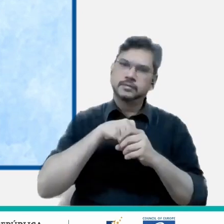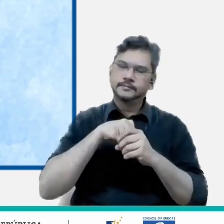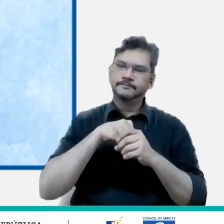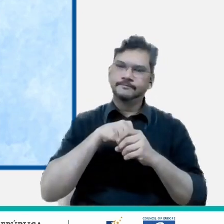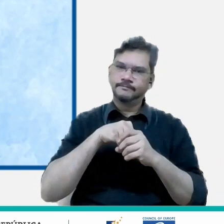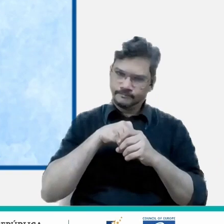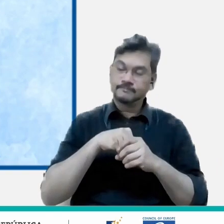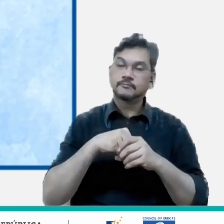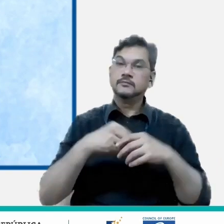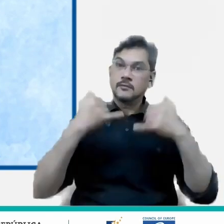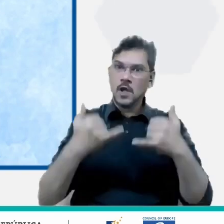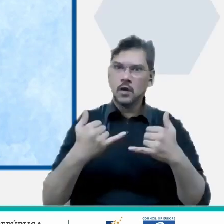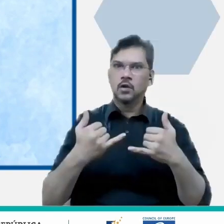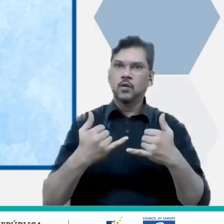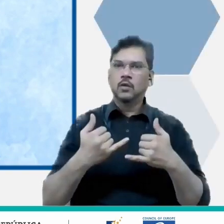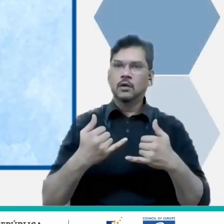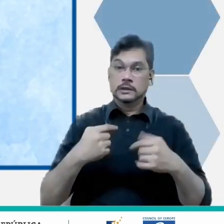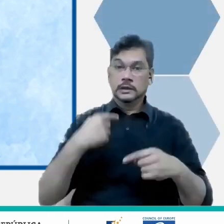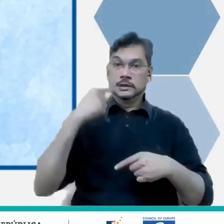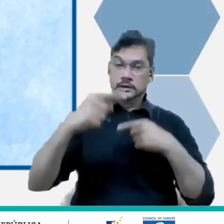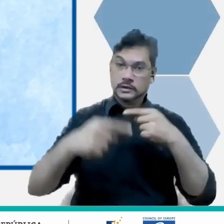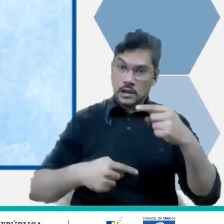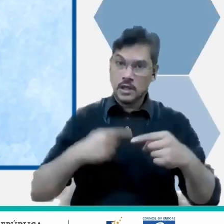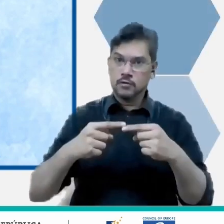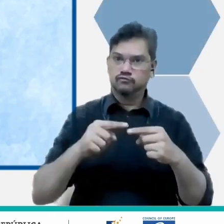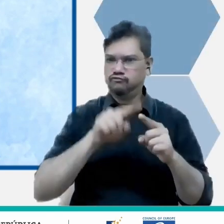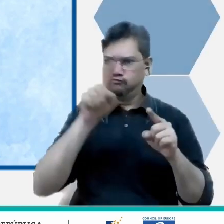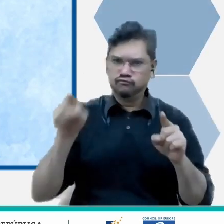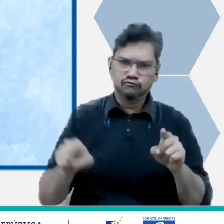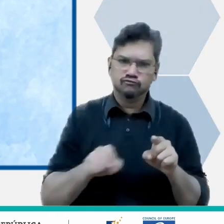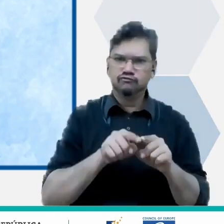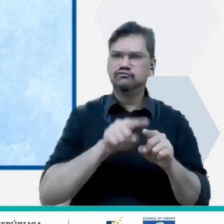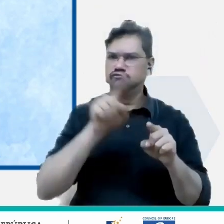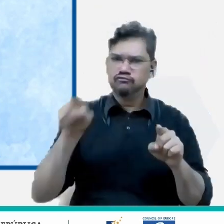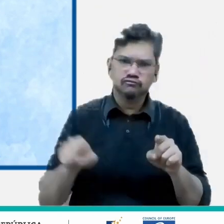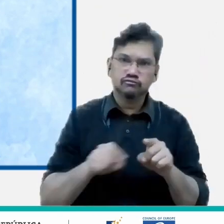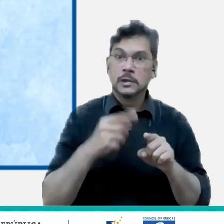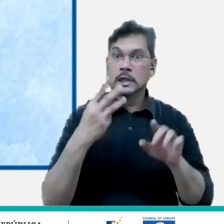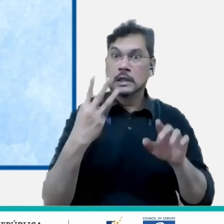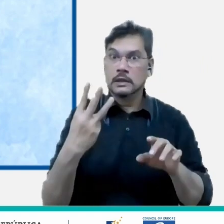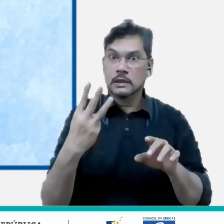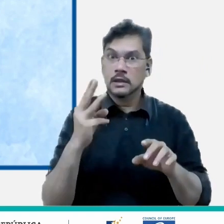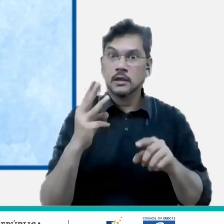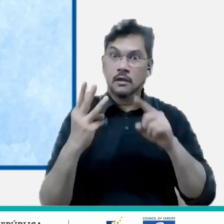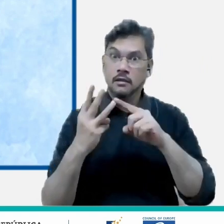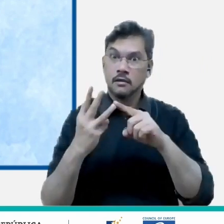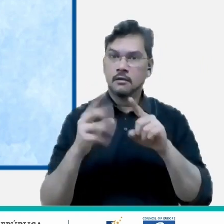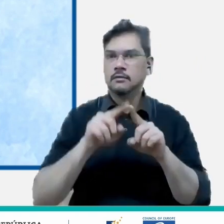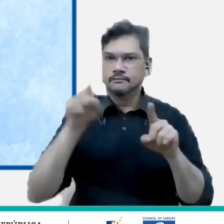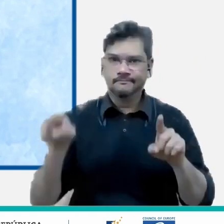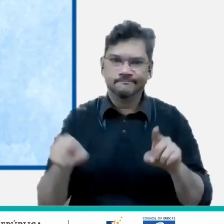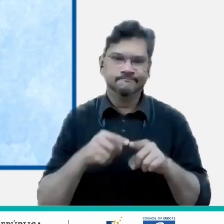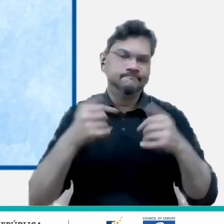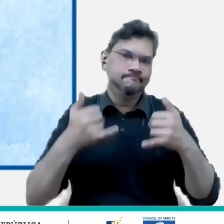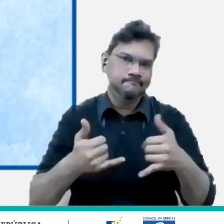this framework, is that the understanding, the depth and the quality of risk assessment work